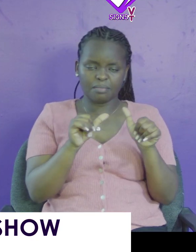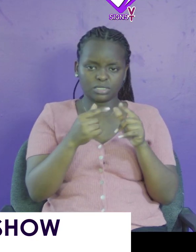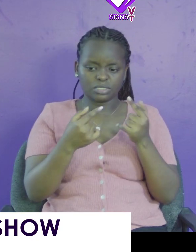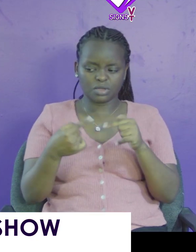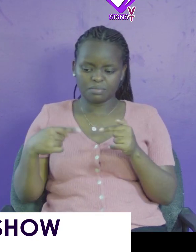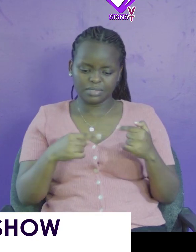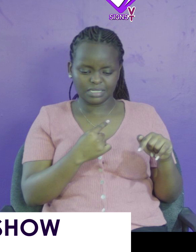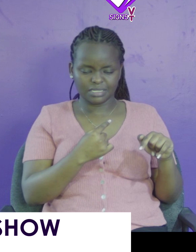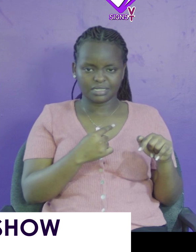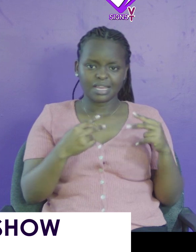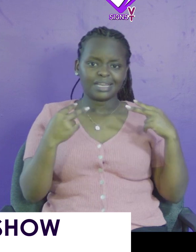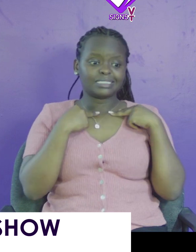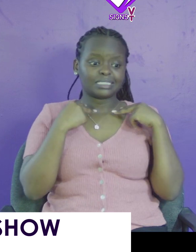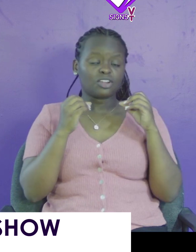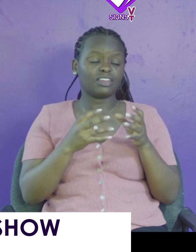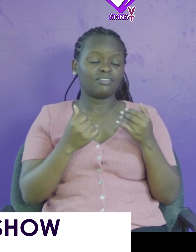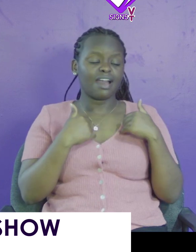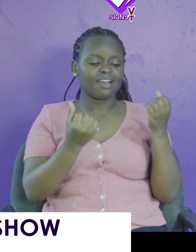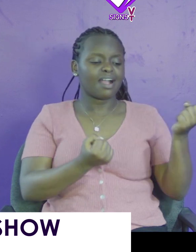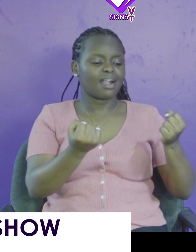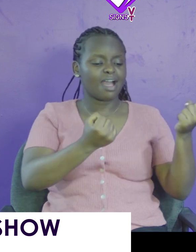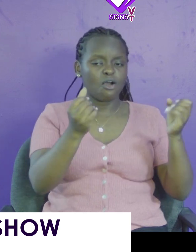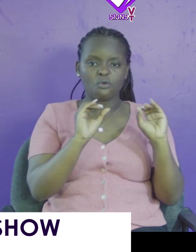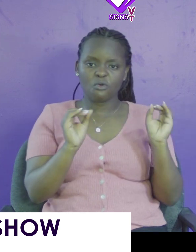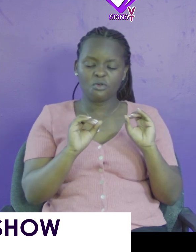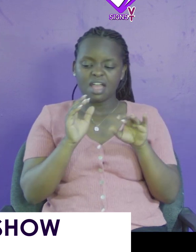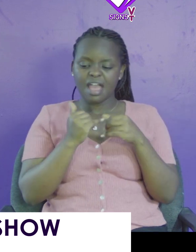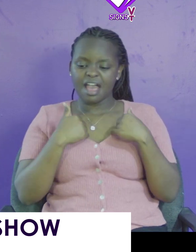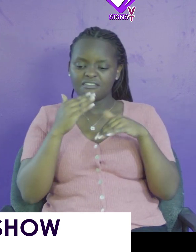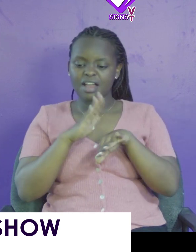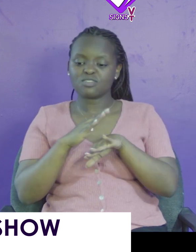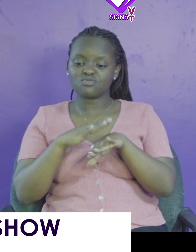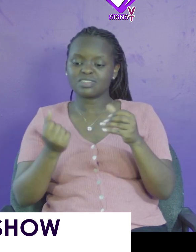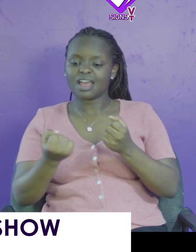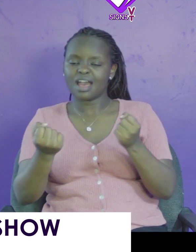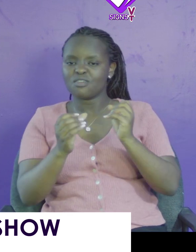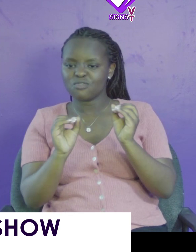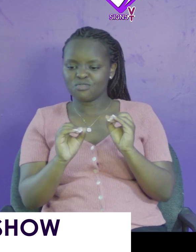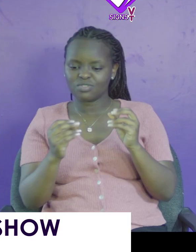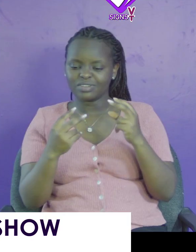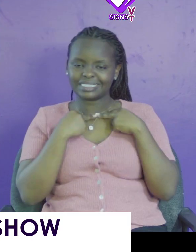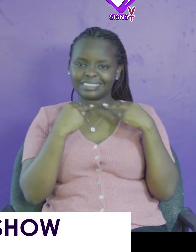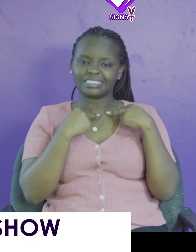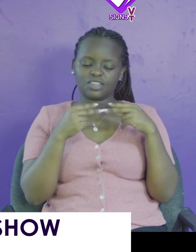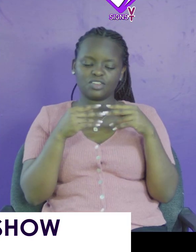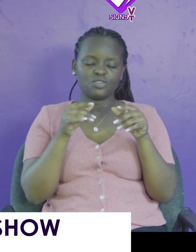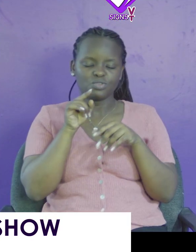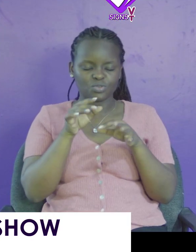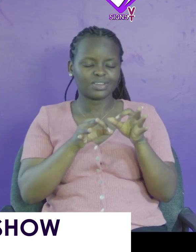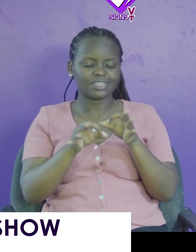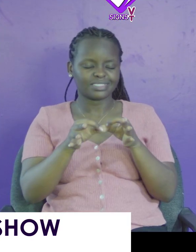Don't struggle if you don't have a car. Don't. Or if you don't have a good house. Exactly. Now you have gone to expound and propound on that